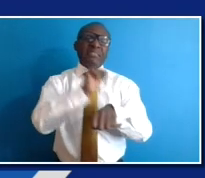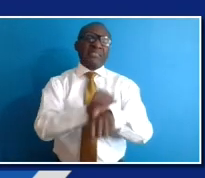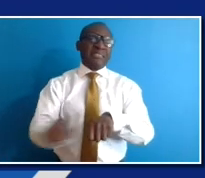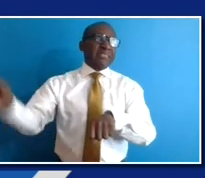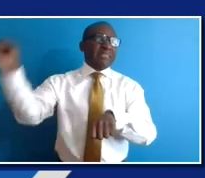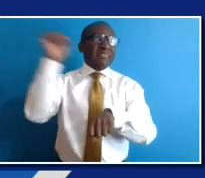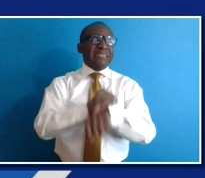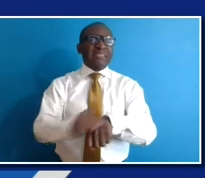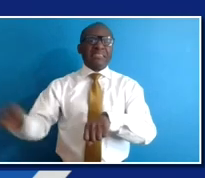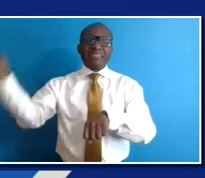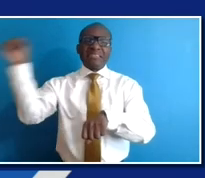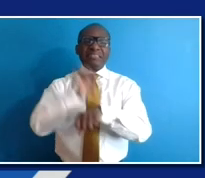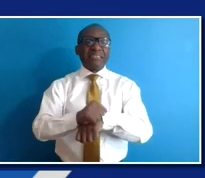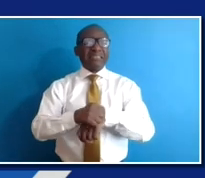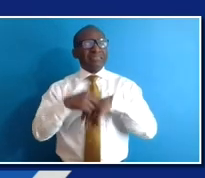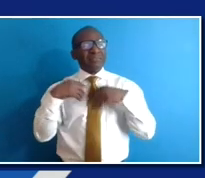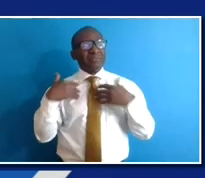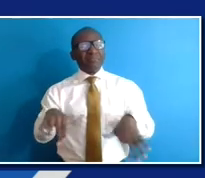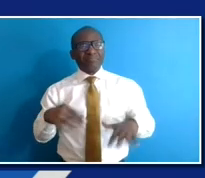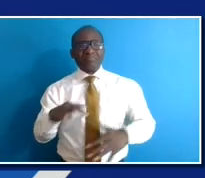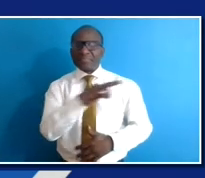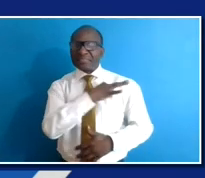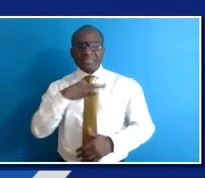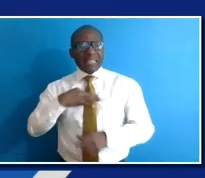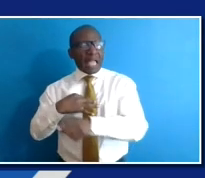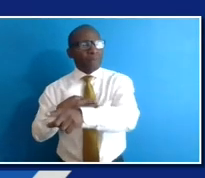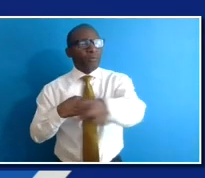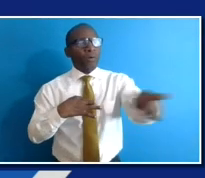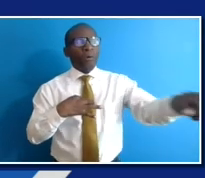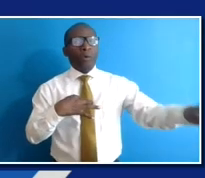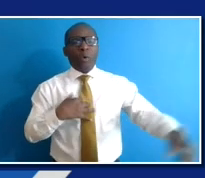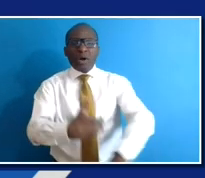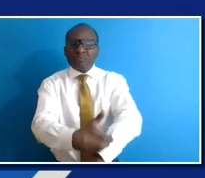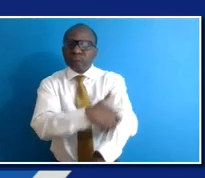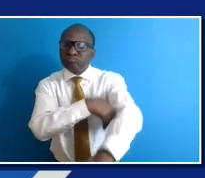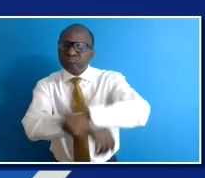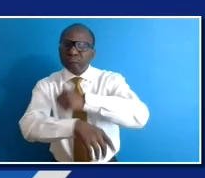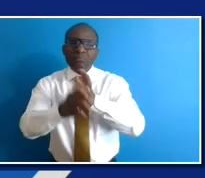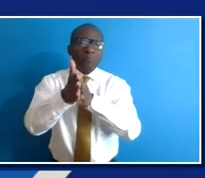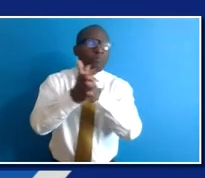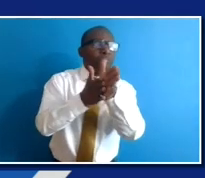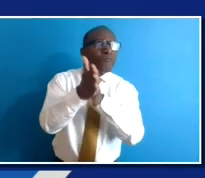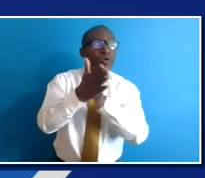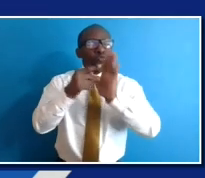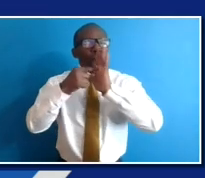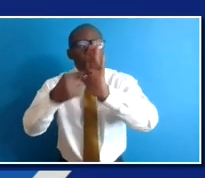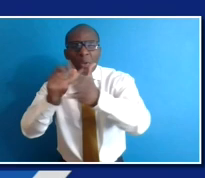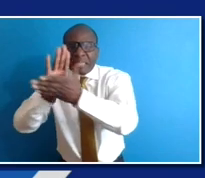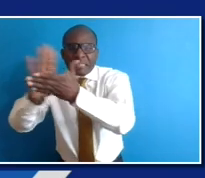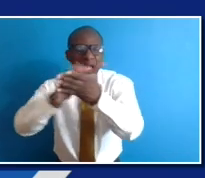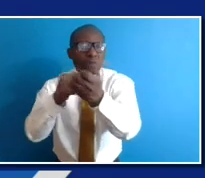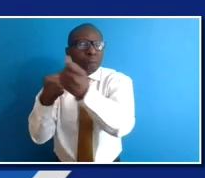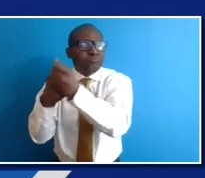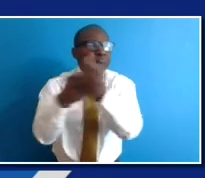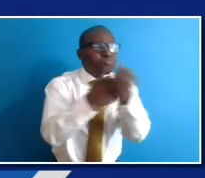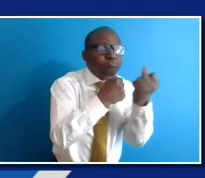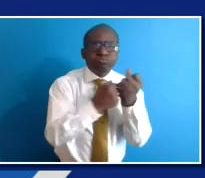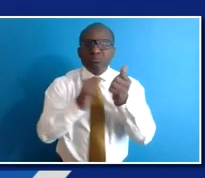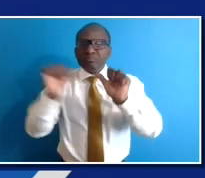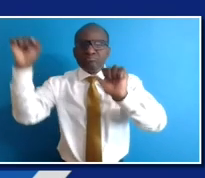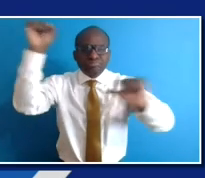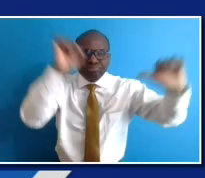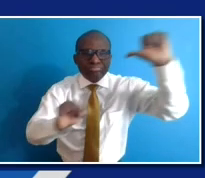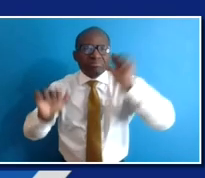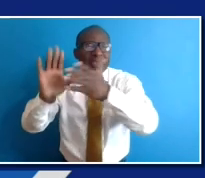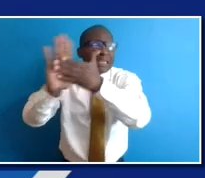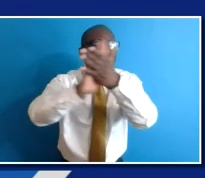so proud of them. And we have really had a tremendous positive return on people coming out to the